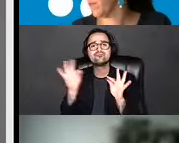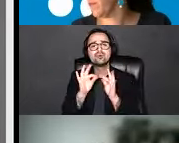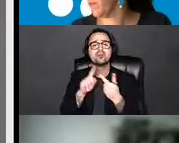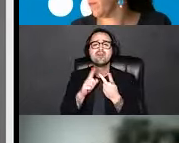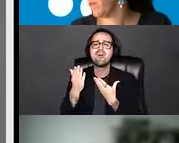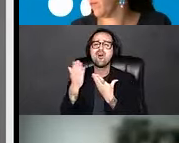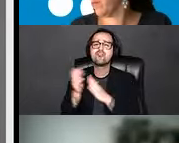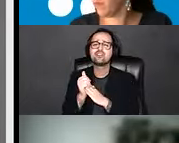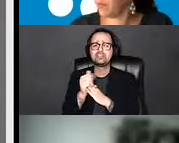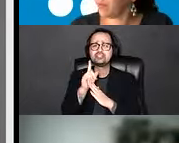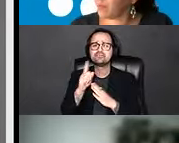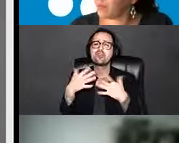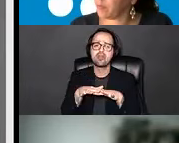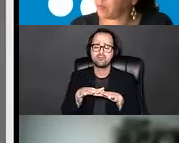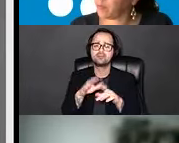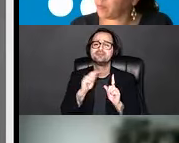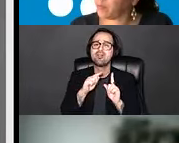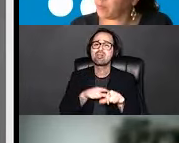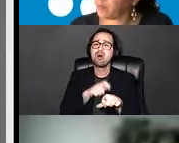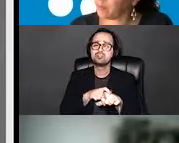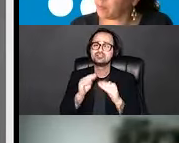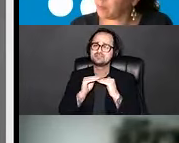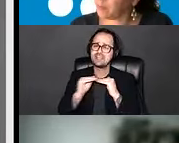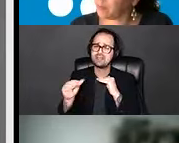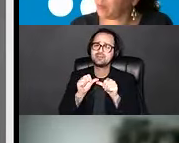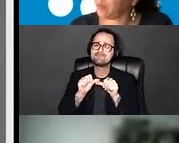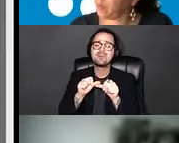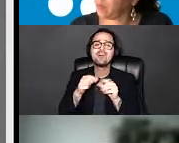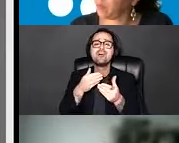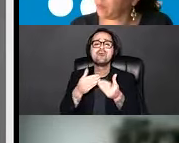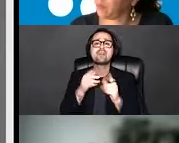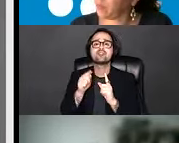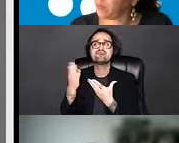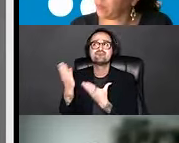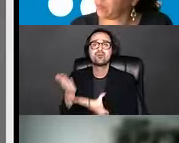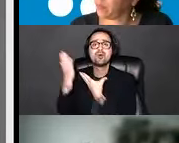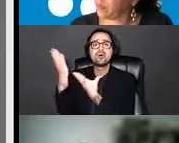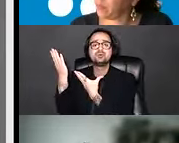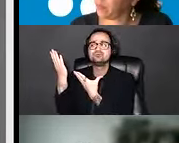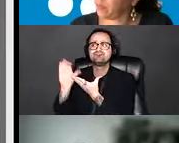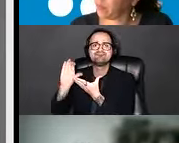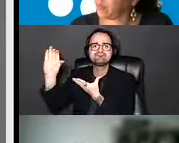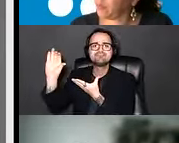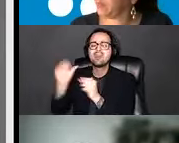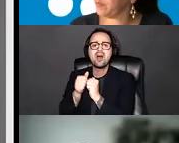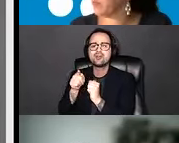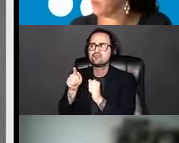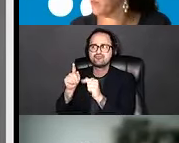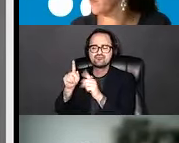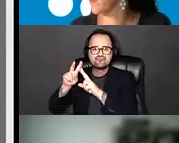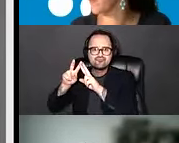for alignment. So factor in long-term sustainability. So for whatever you propose, think about how you're going to evaluate and prove that